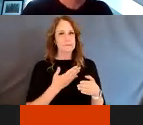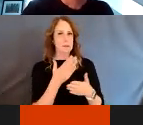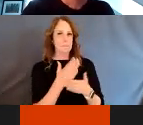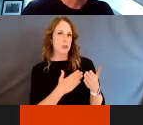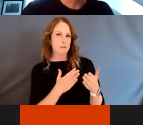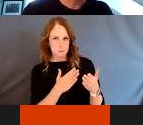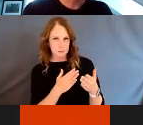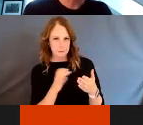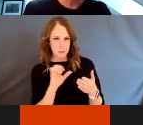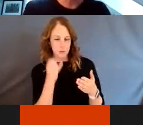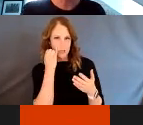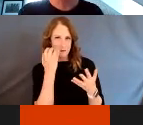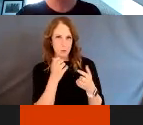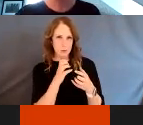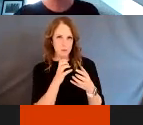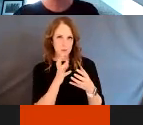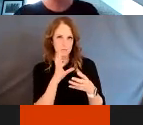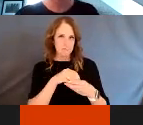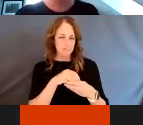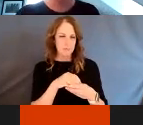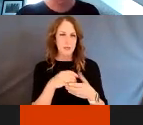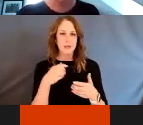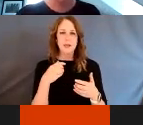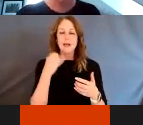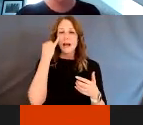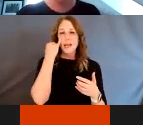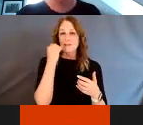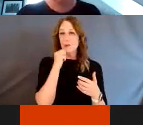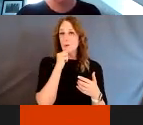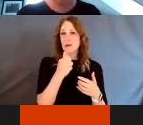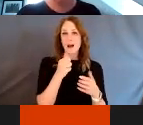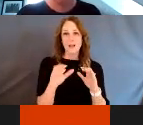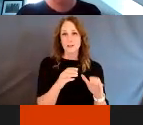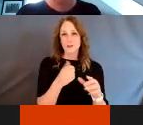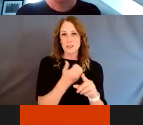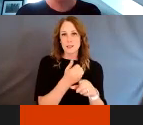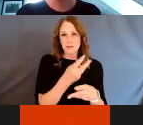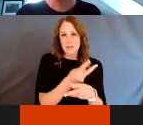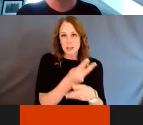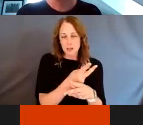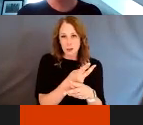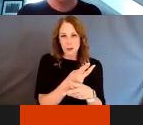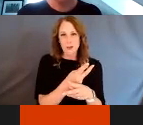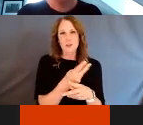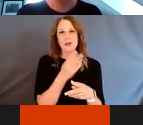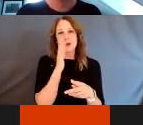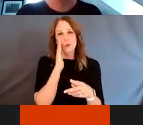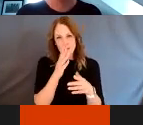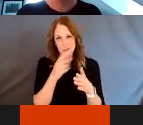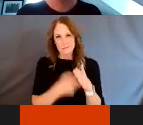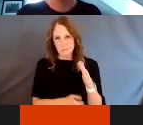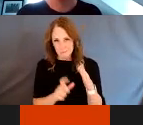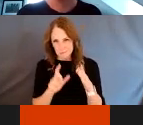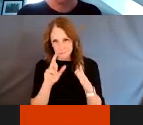that. So we pay a price if we're not practicing good self-care, or we're letting our self-care and